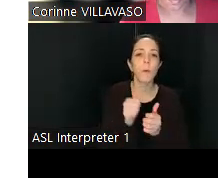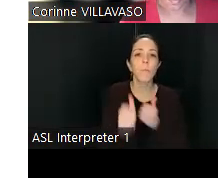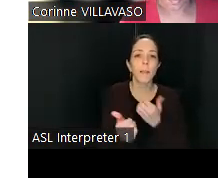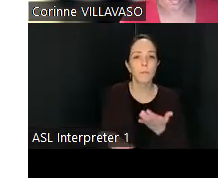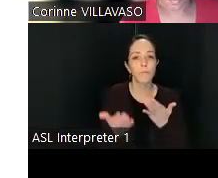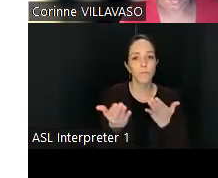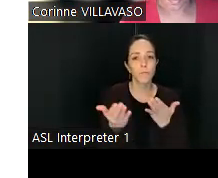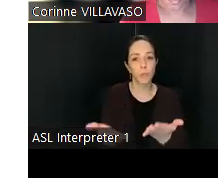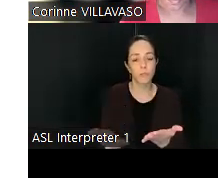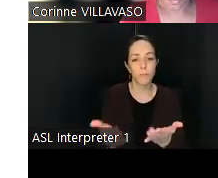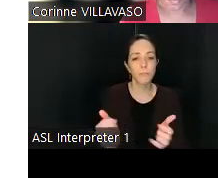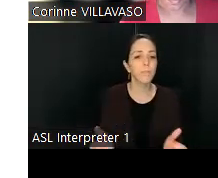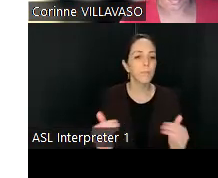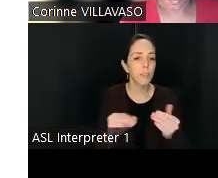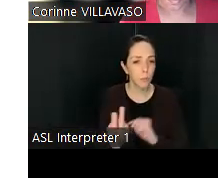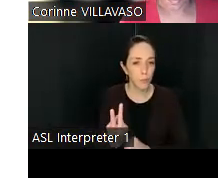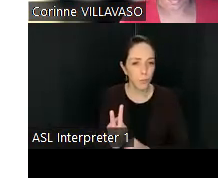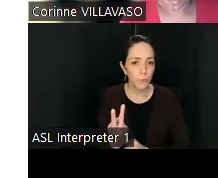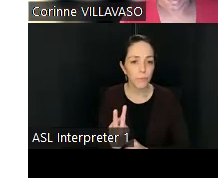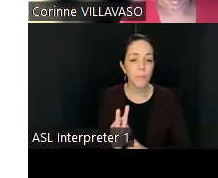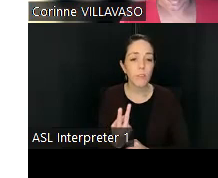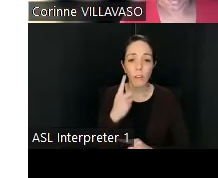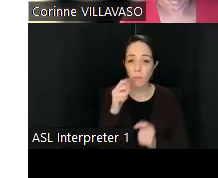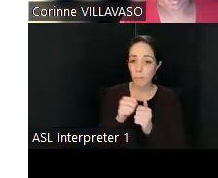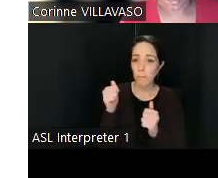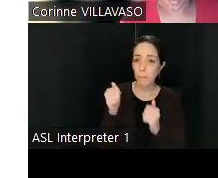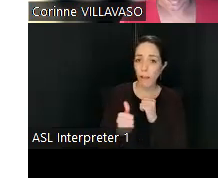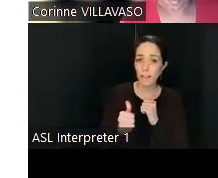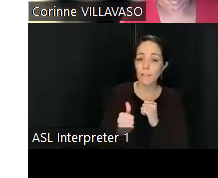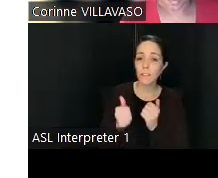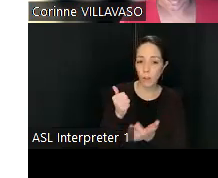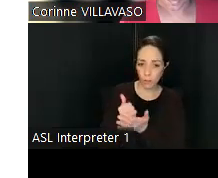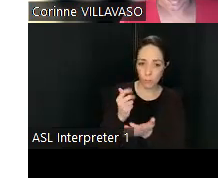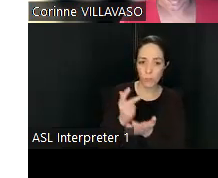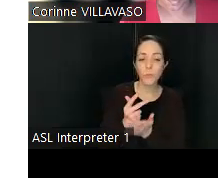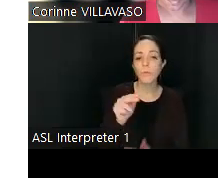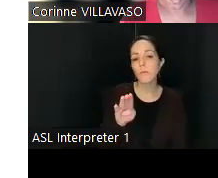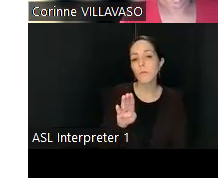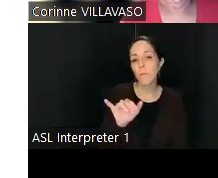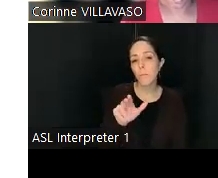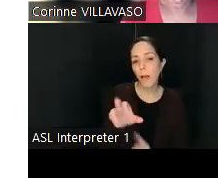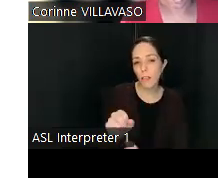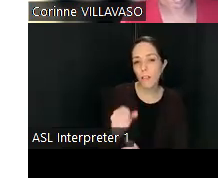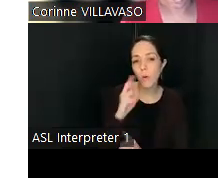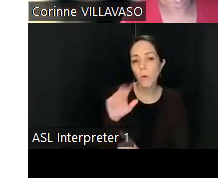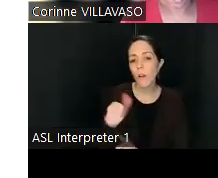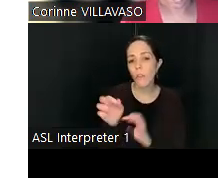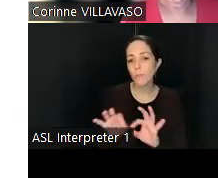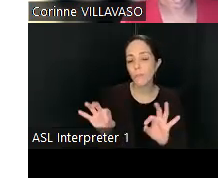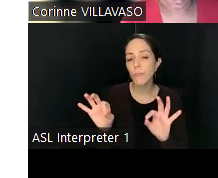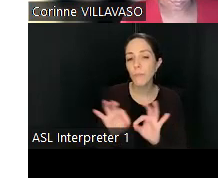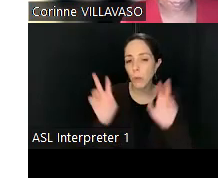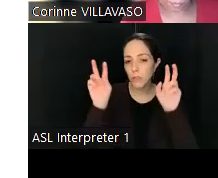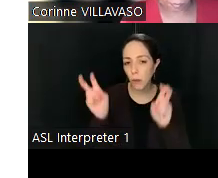then subsection two, for adoption of bylaws and other significant matters, including proposed removal of